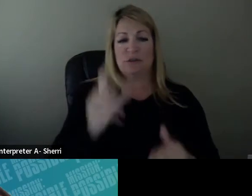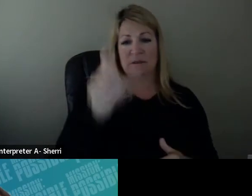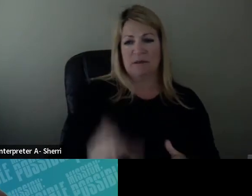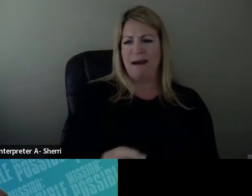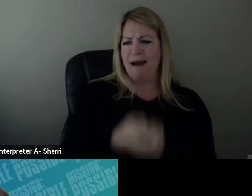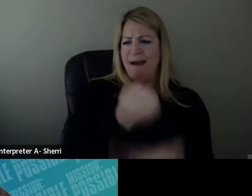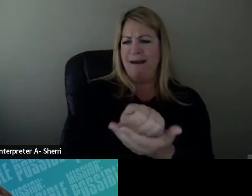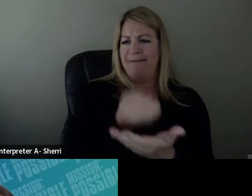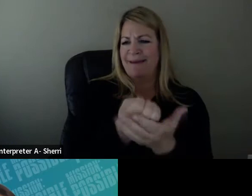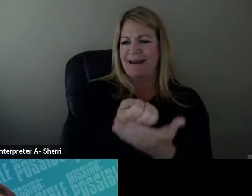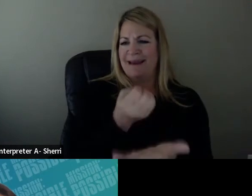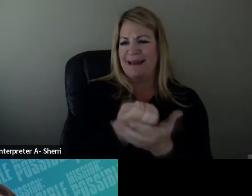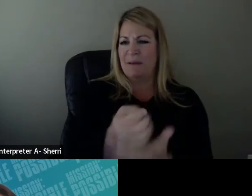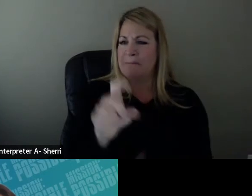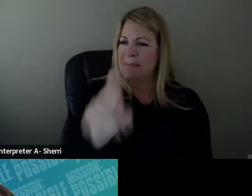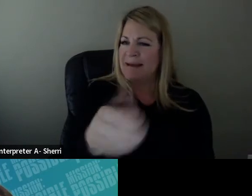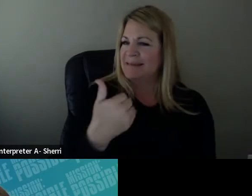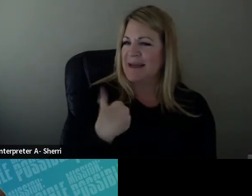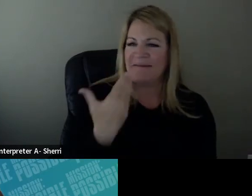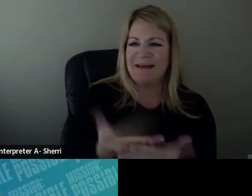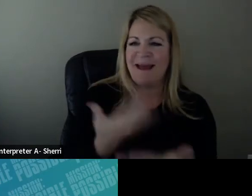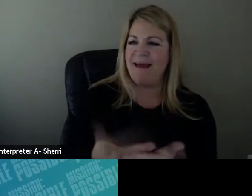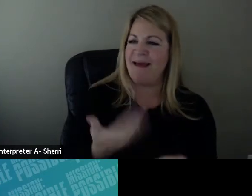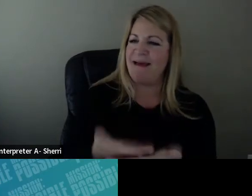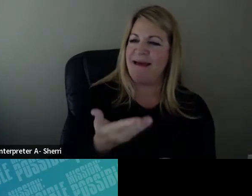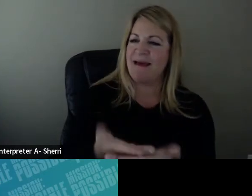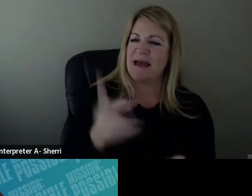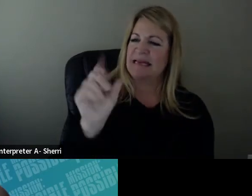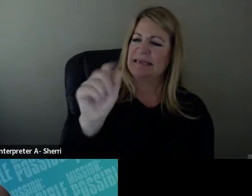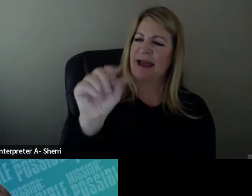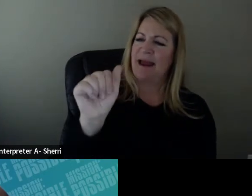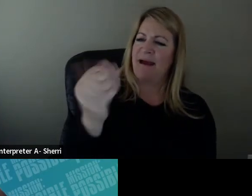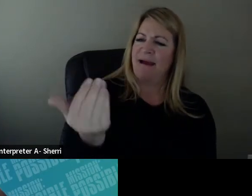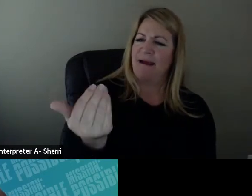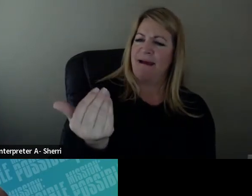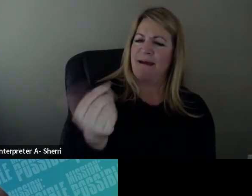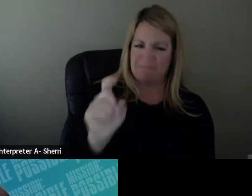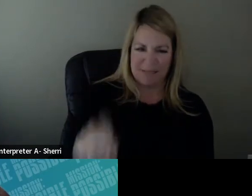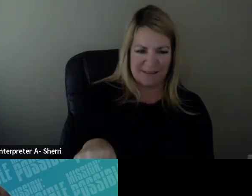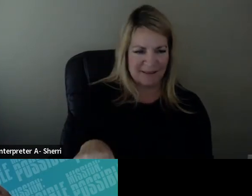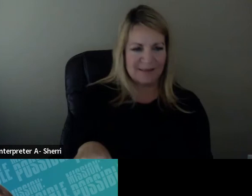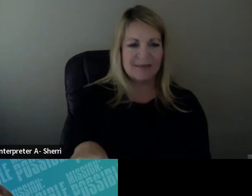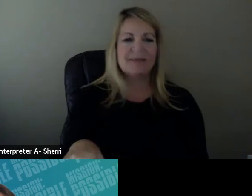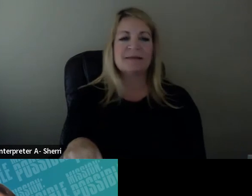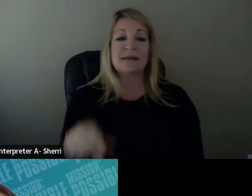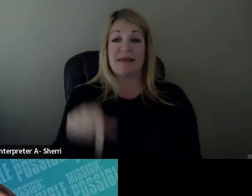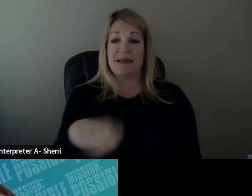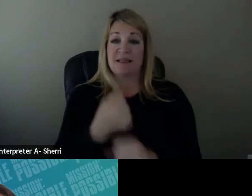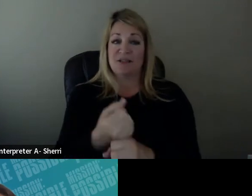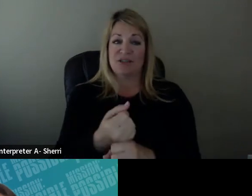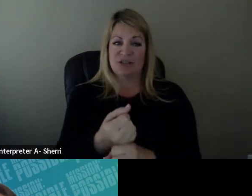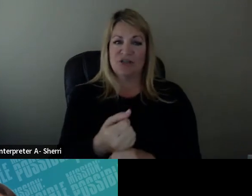course. We need to have data, right? Who doesn't like data? So under evidence for this year, we